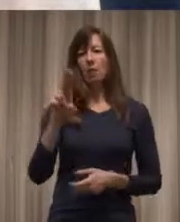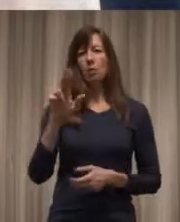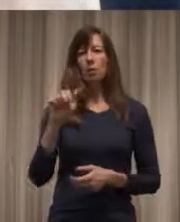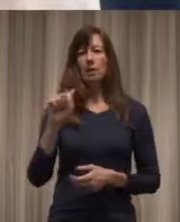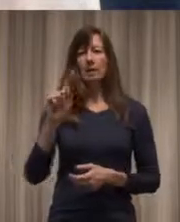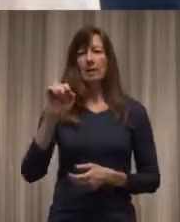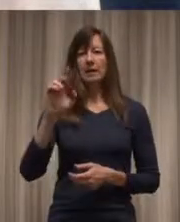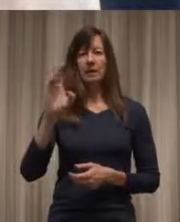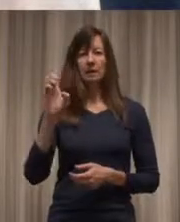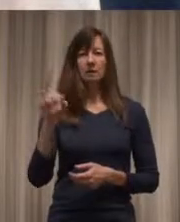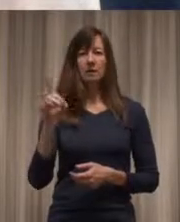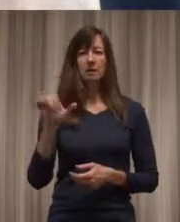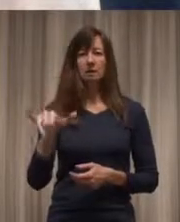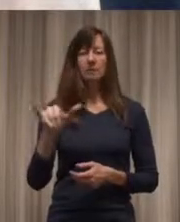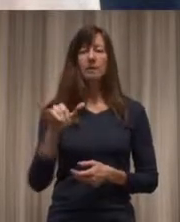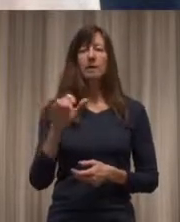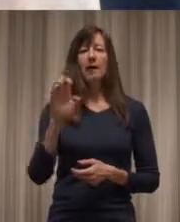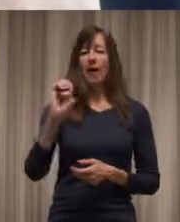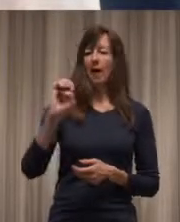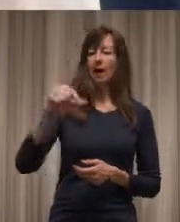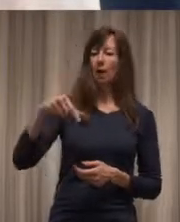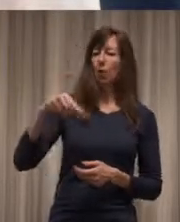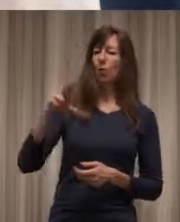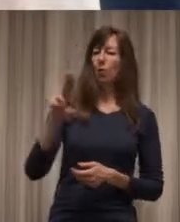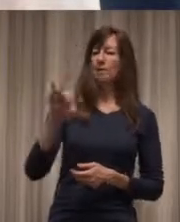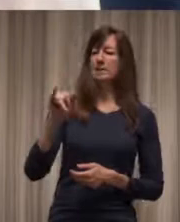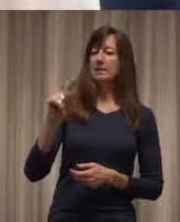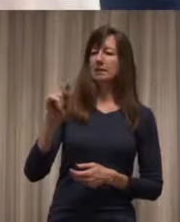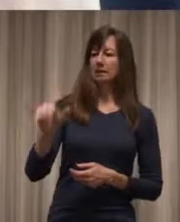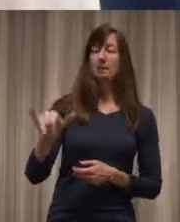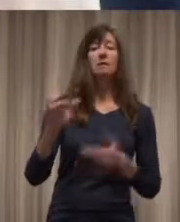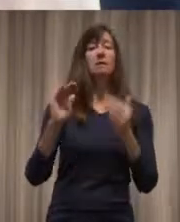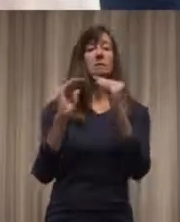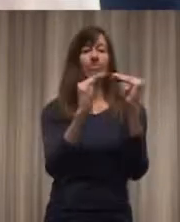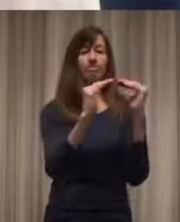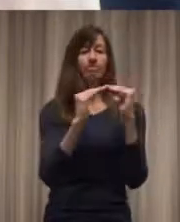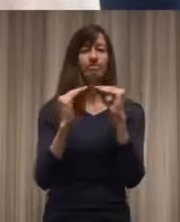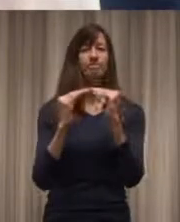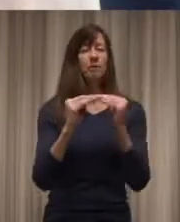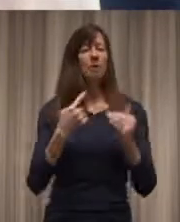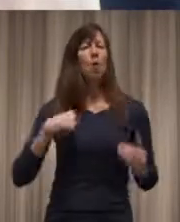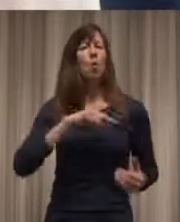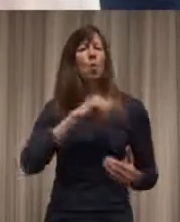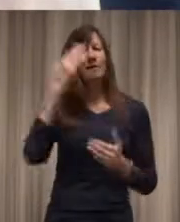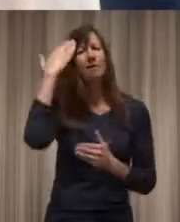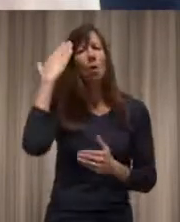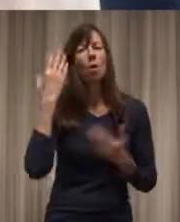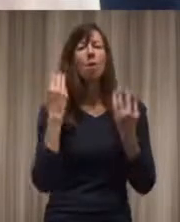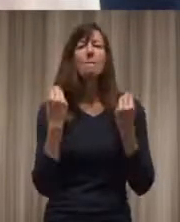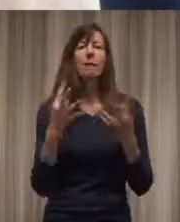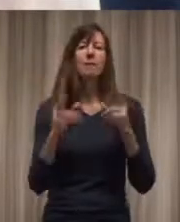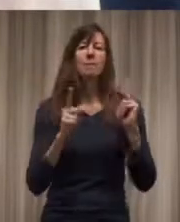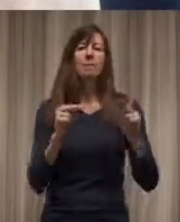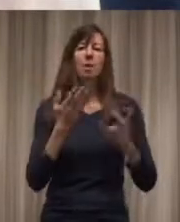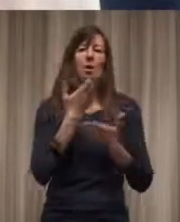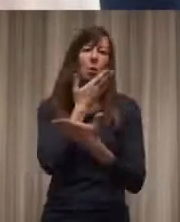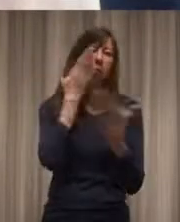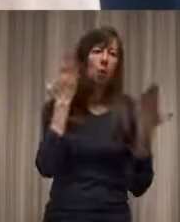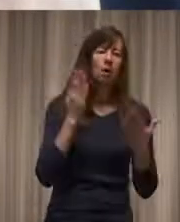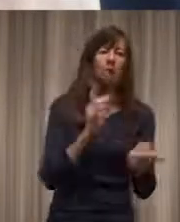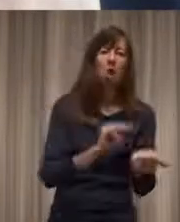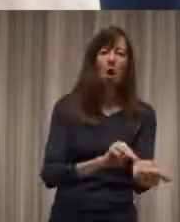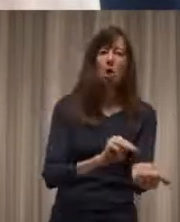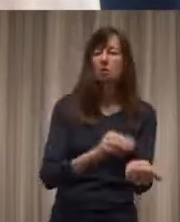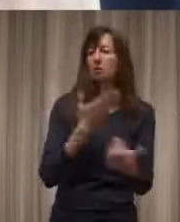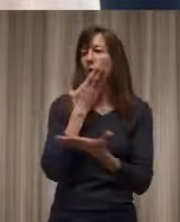community struggle to get access to our healthcare system writ large. Many don't have doctors or don't have insurance or don't have